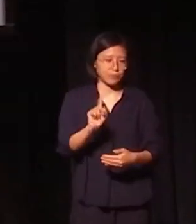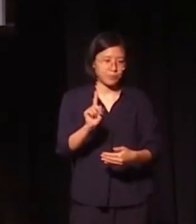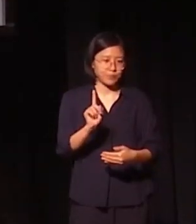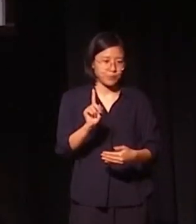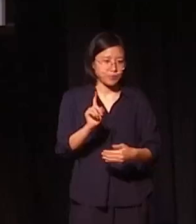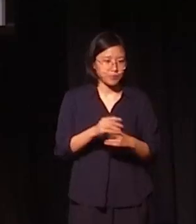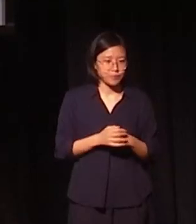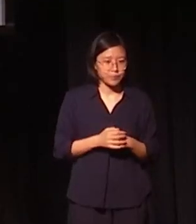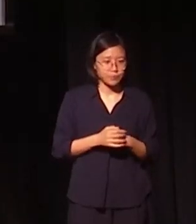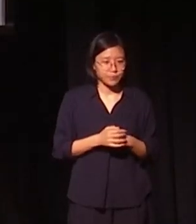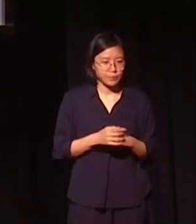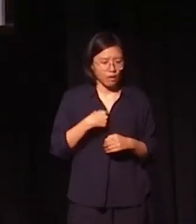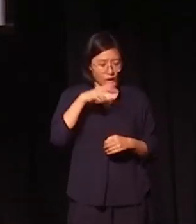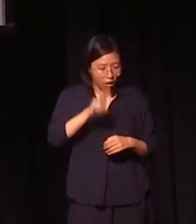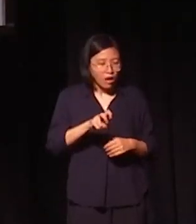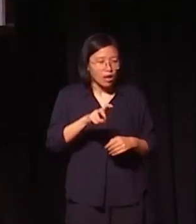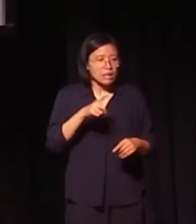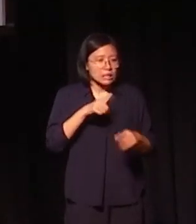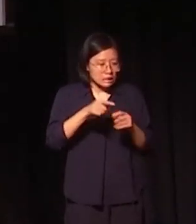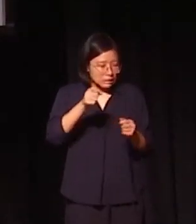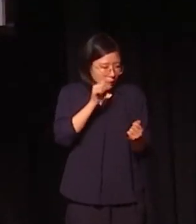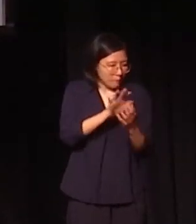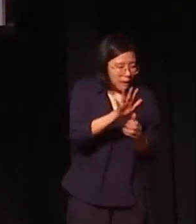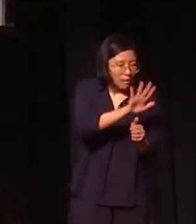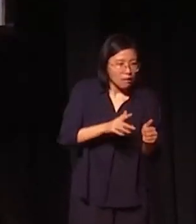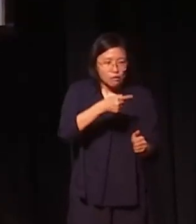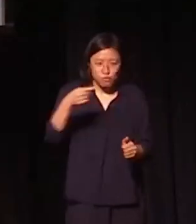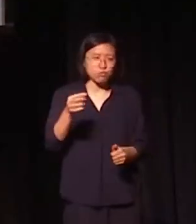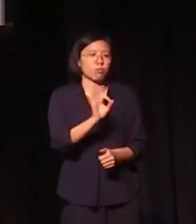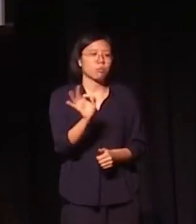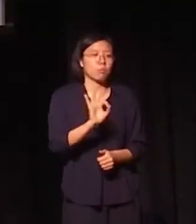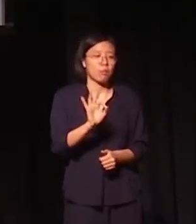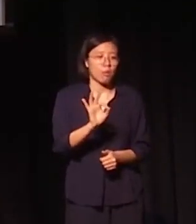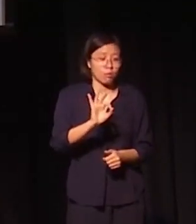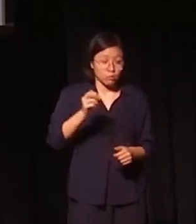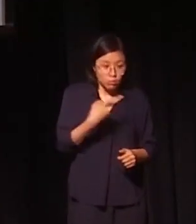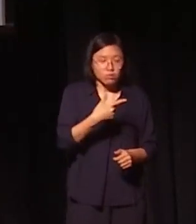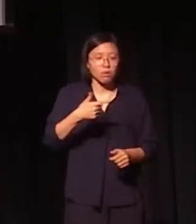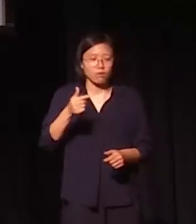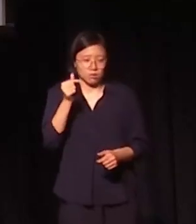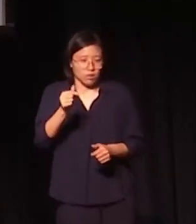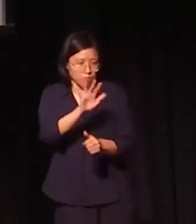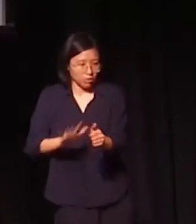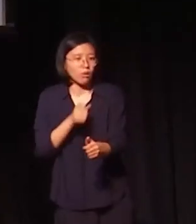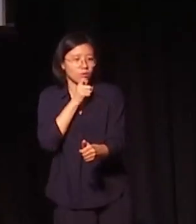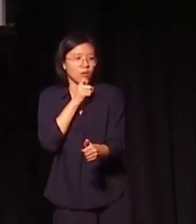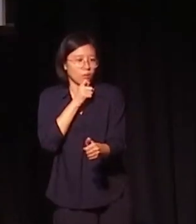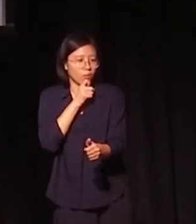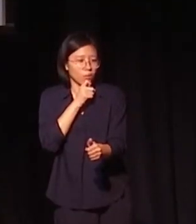no negative impact, and if anything, there were probably some positive impacts. So for jury